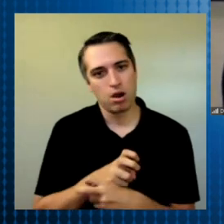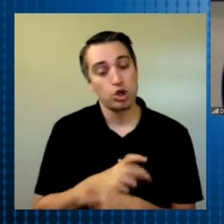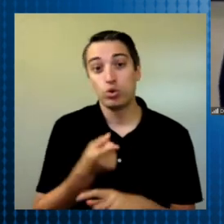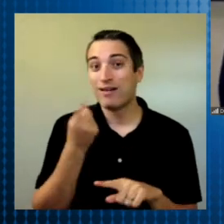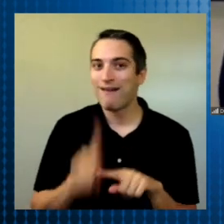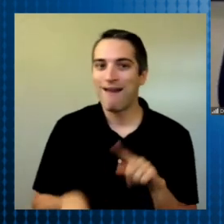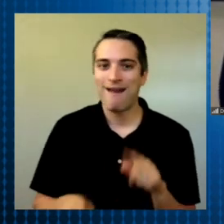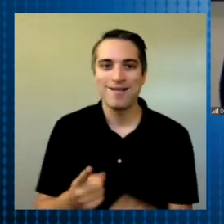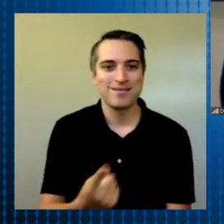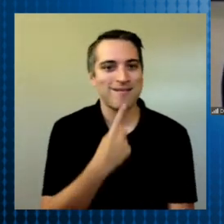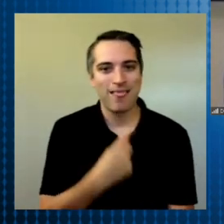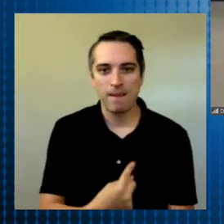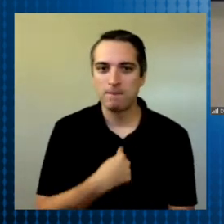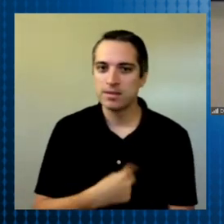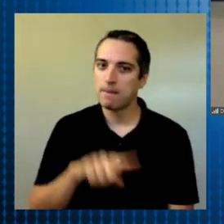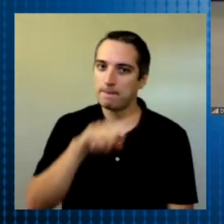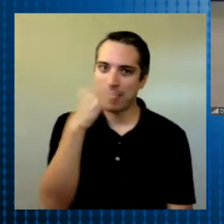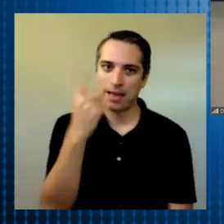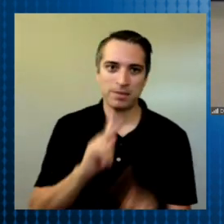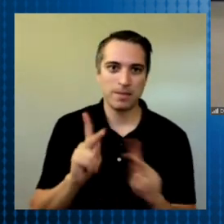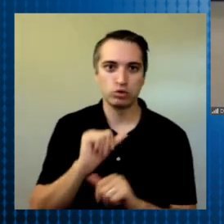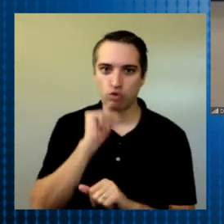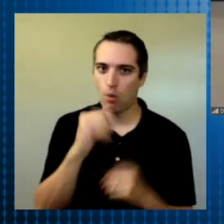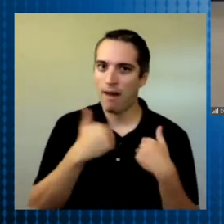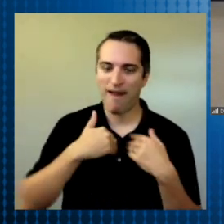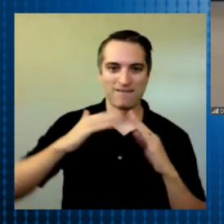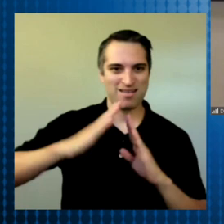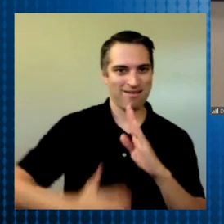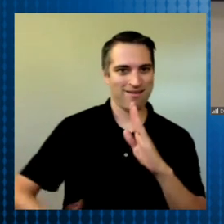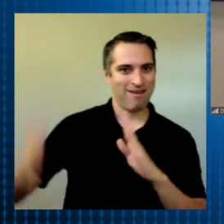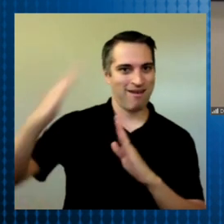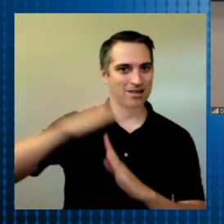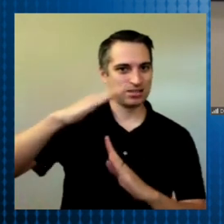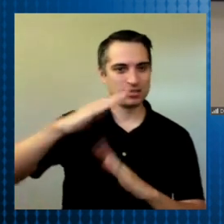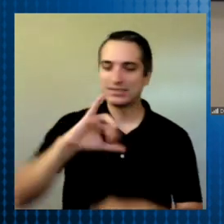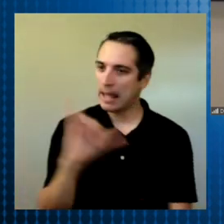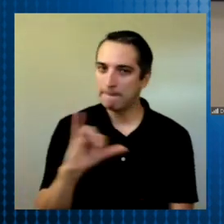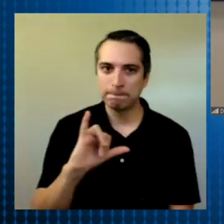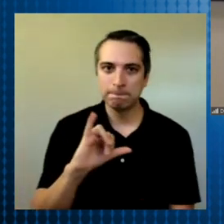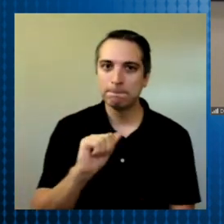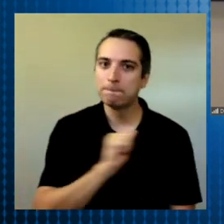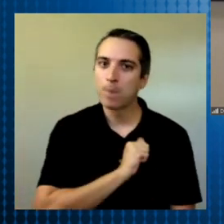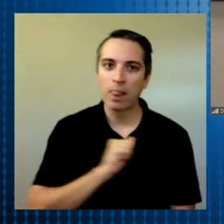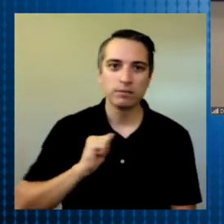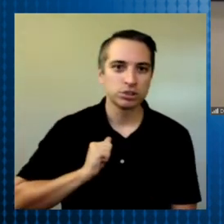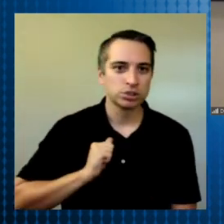folks don't possess excellence. Much like I hope you can't tell the Polish kid that Polish people don't possess